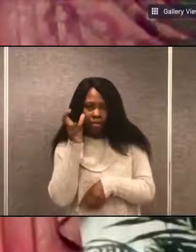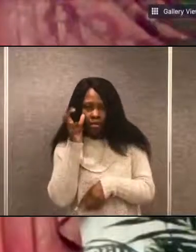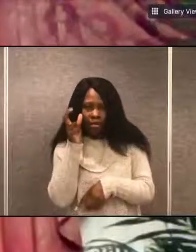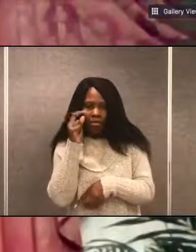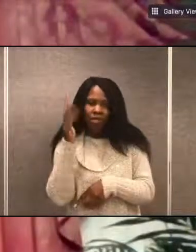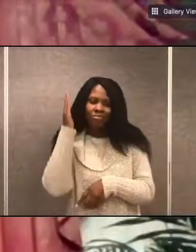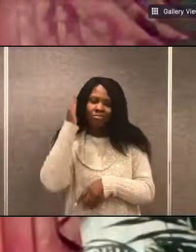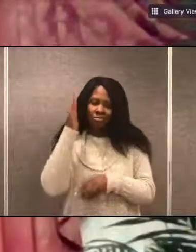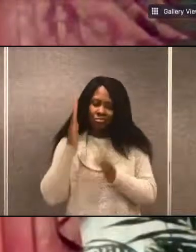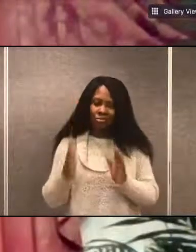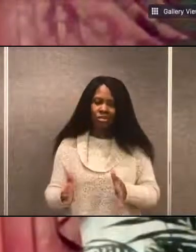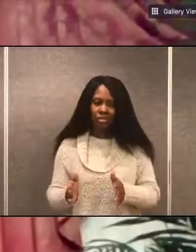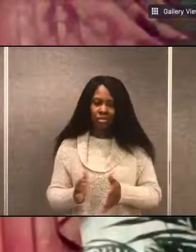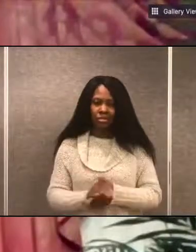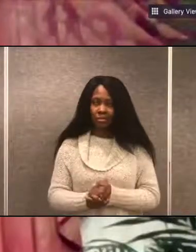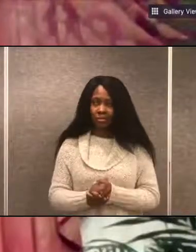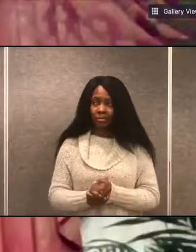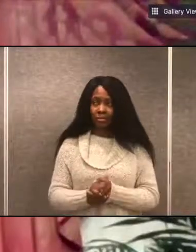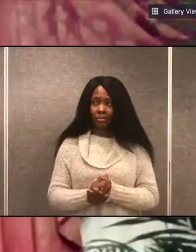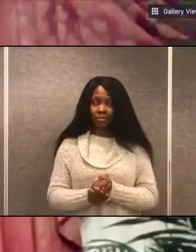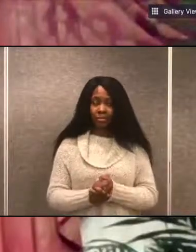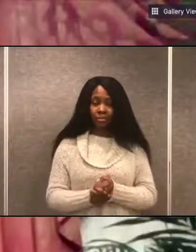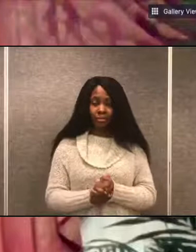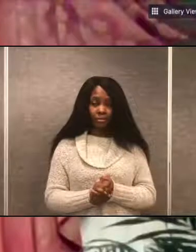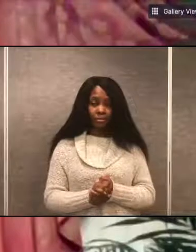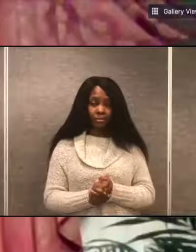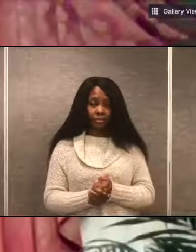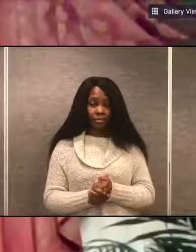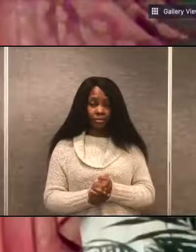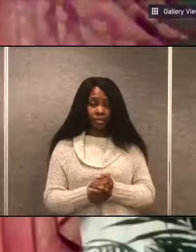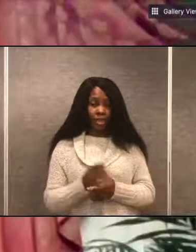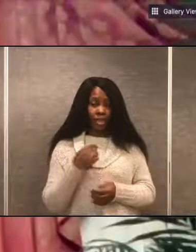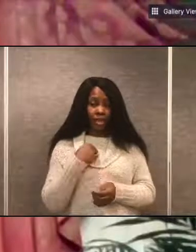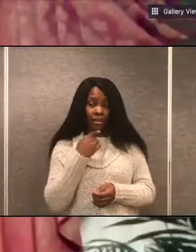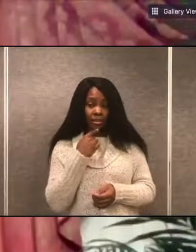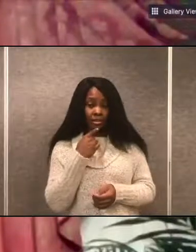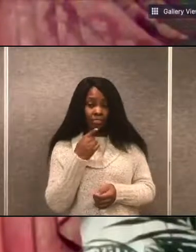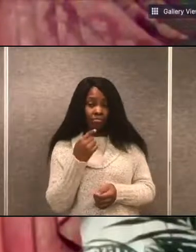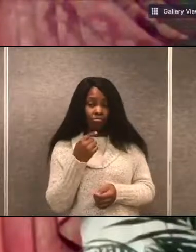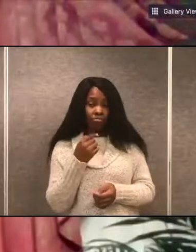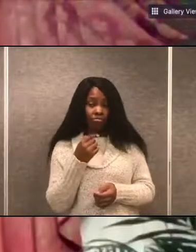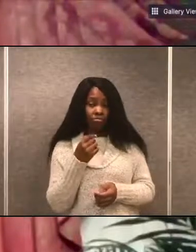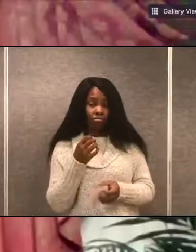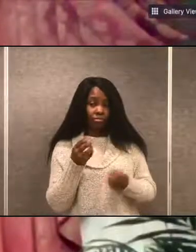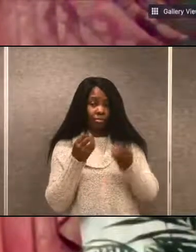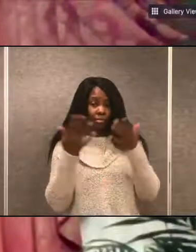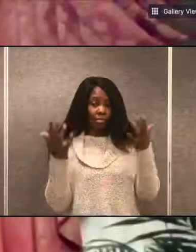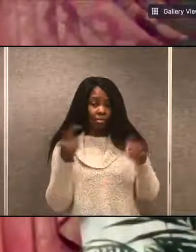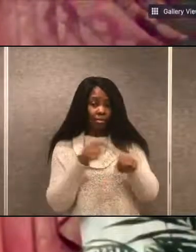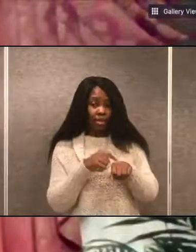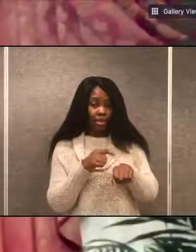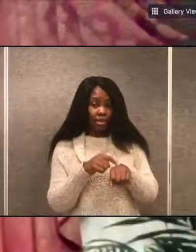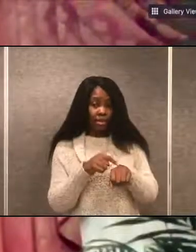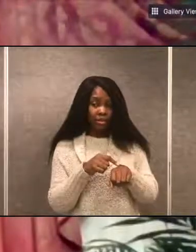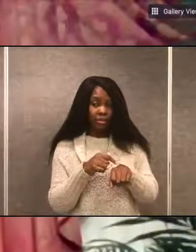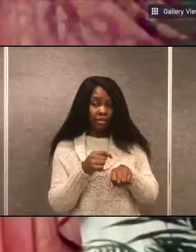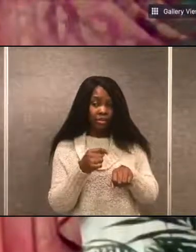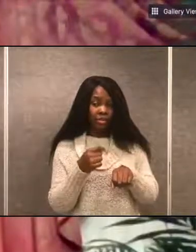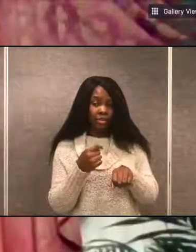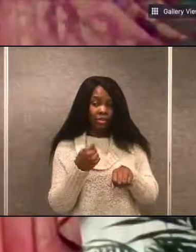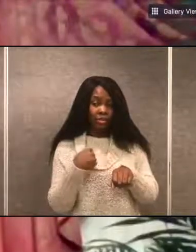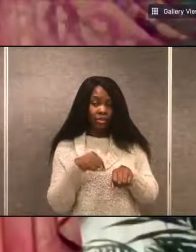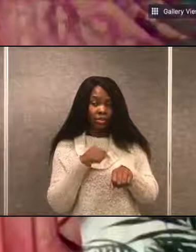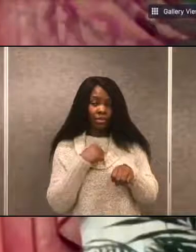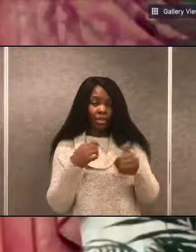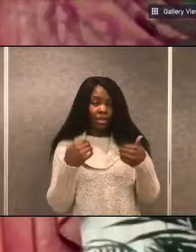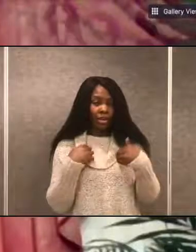Right. I will have to say, Mr. Mayor, that a lot of times, I know we recently had an SAT parent